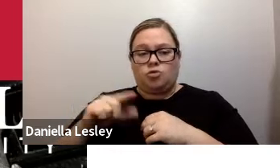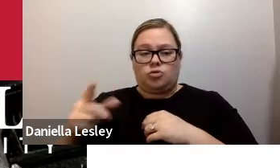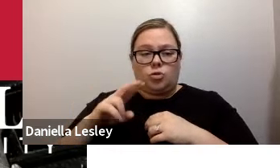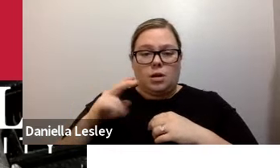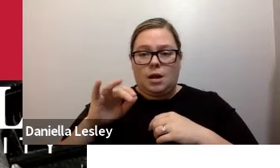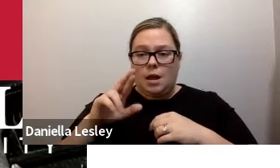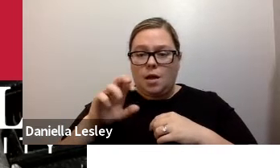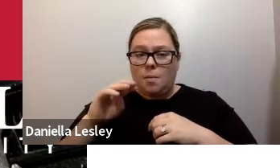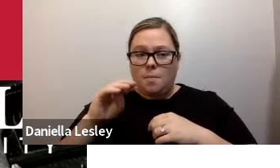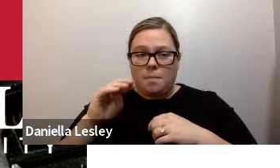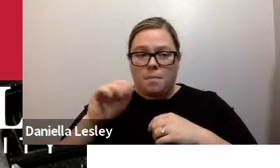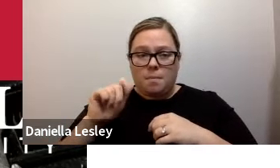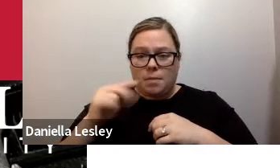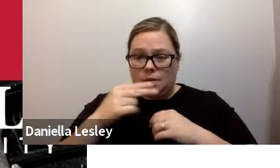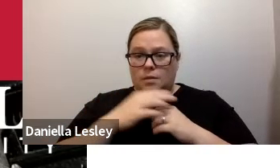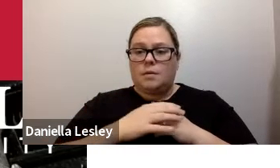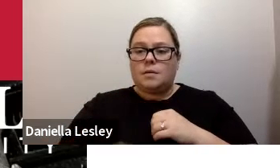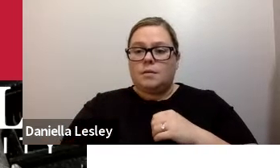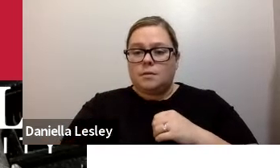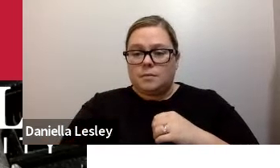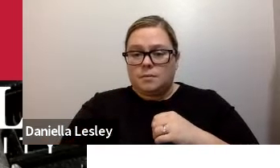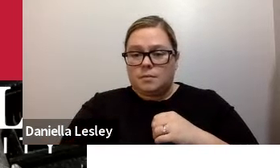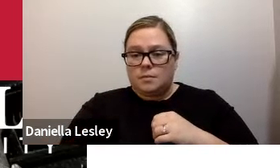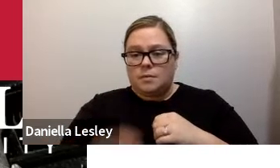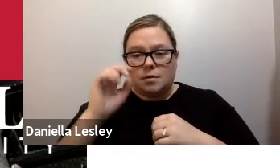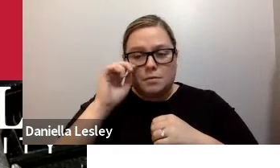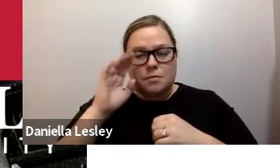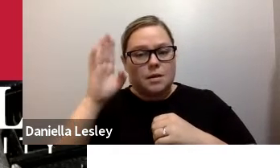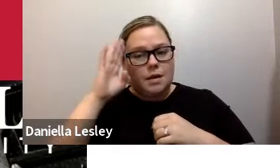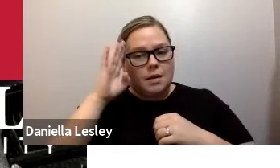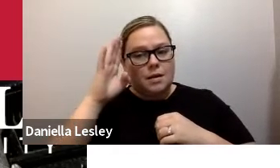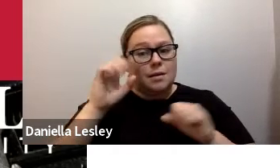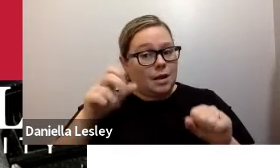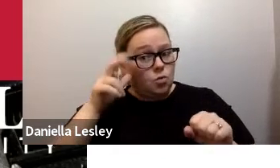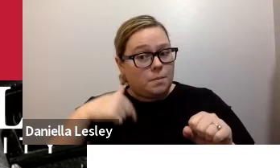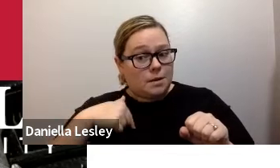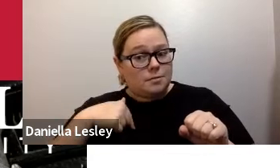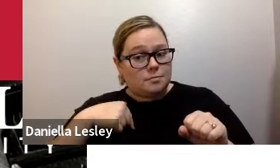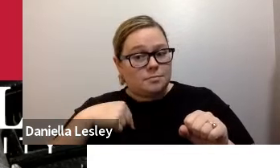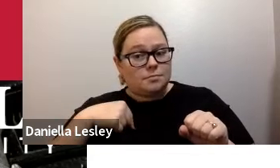Hello, Sangi. Can you hear me?